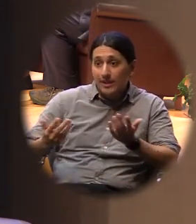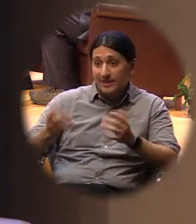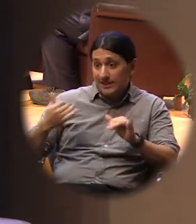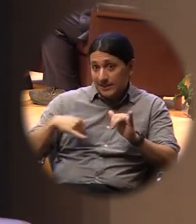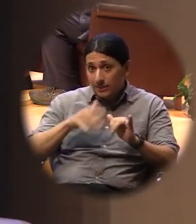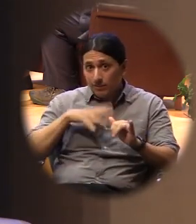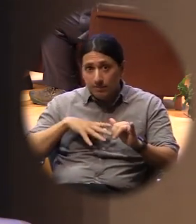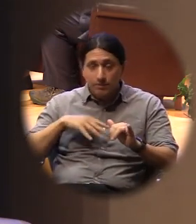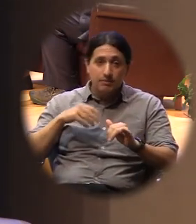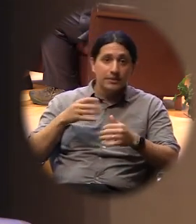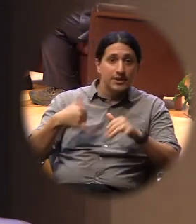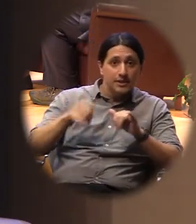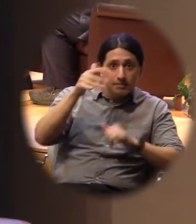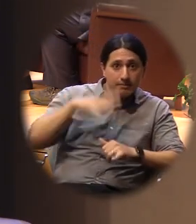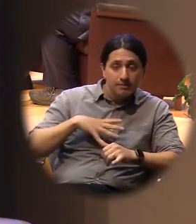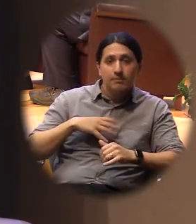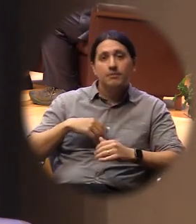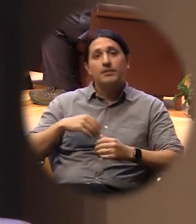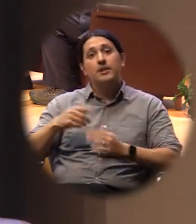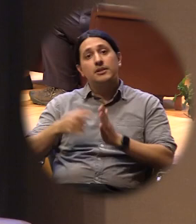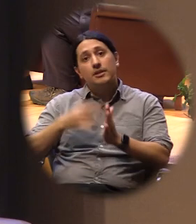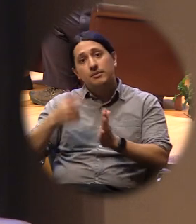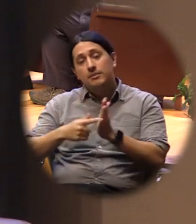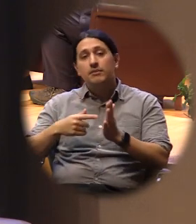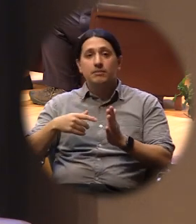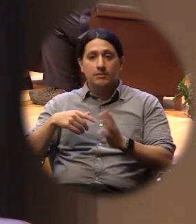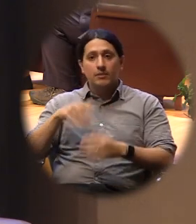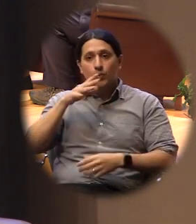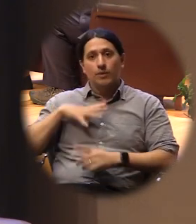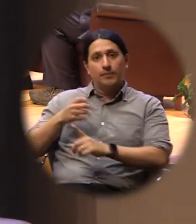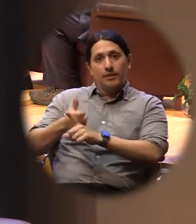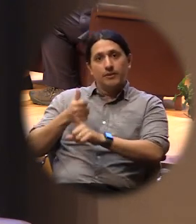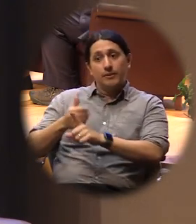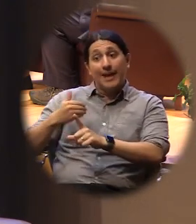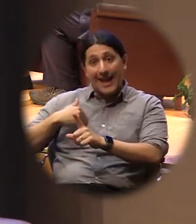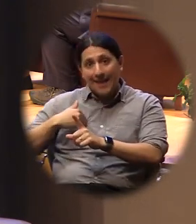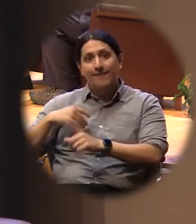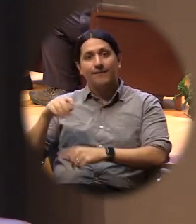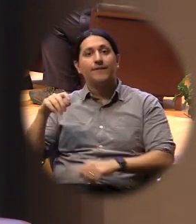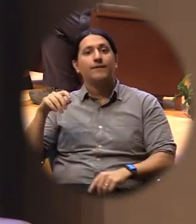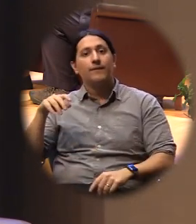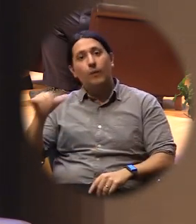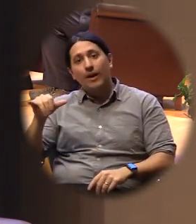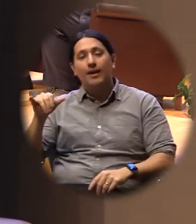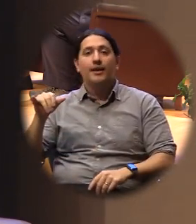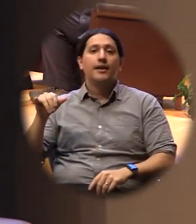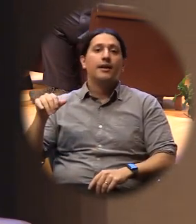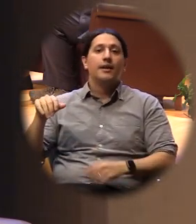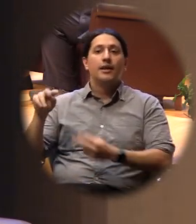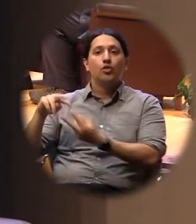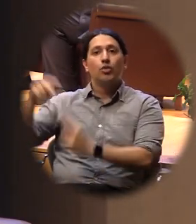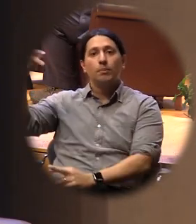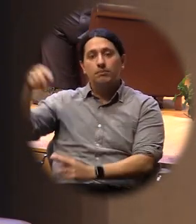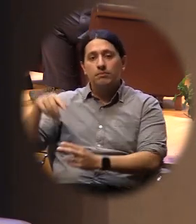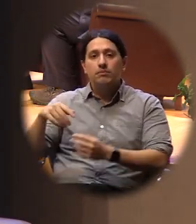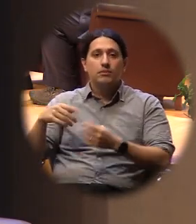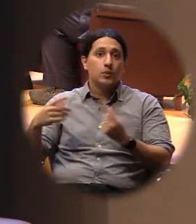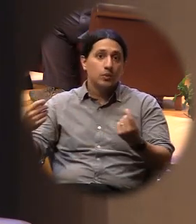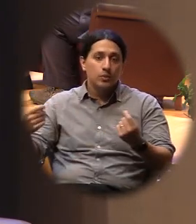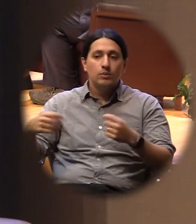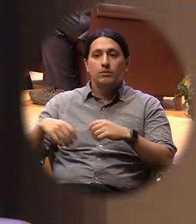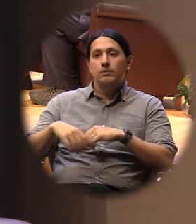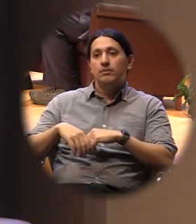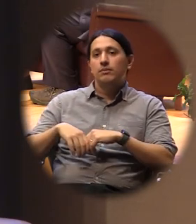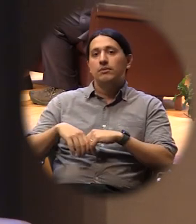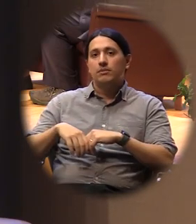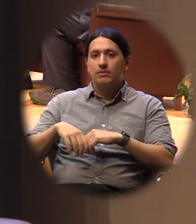have a Y chromosome, and so on and so forth. In other words, the actual biological world and the actual social world is way